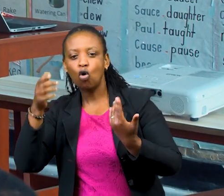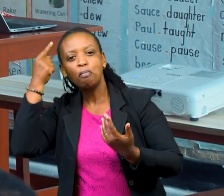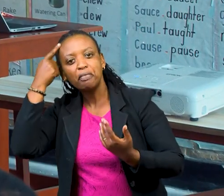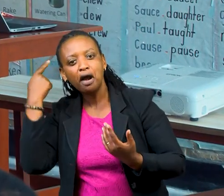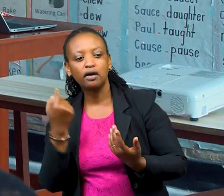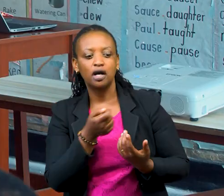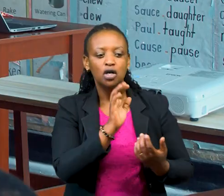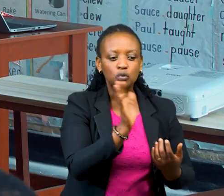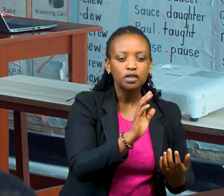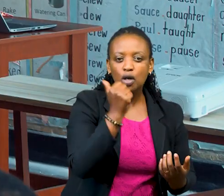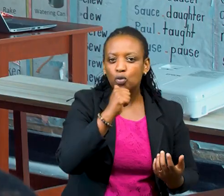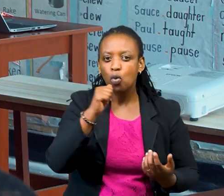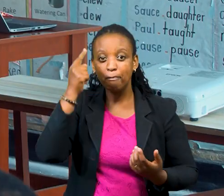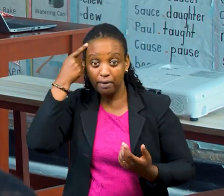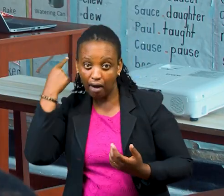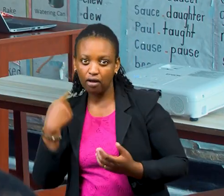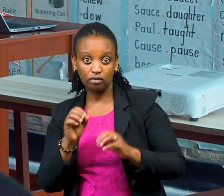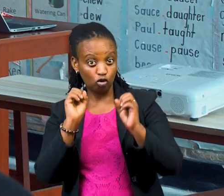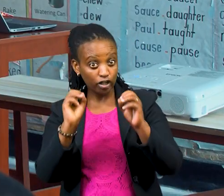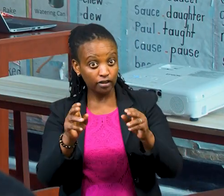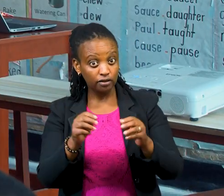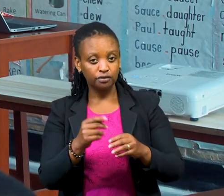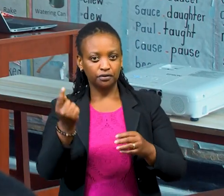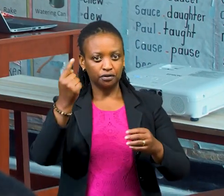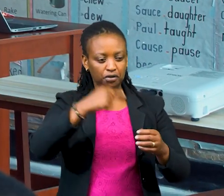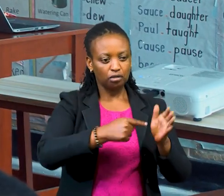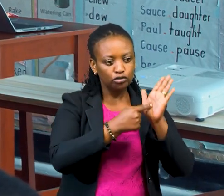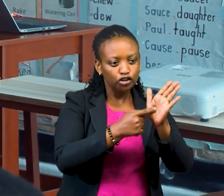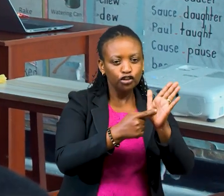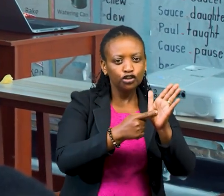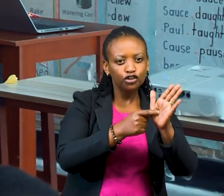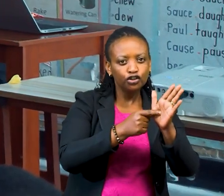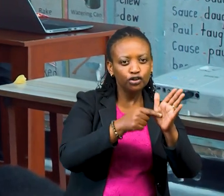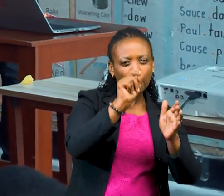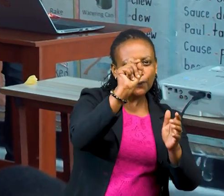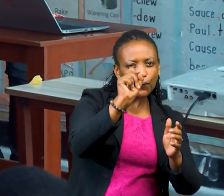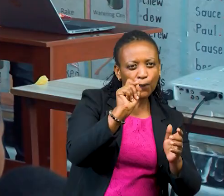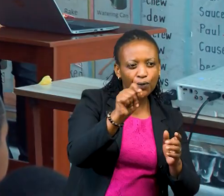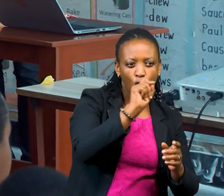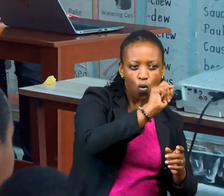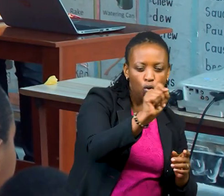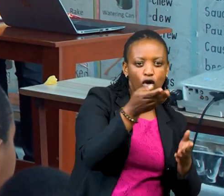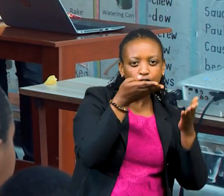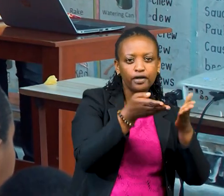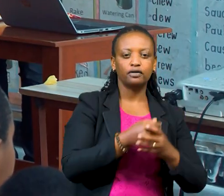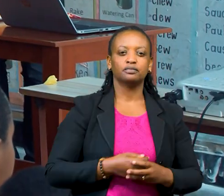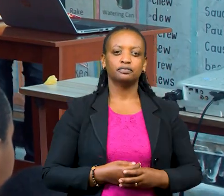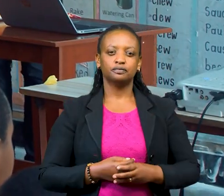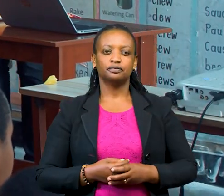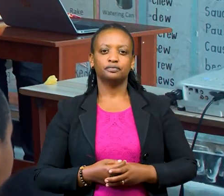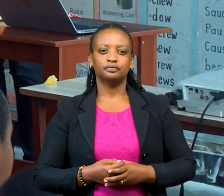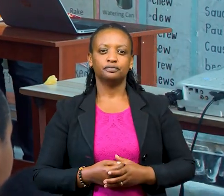black. Green, blue, black. Okay? Yes. Come and present the ratio here. You count them and then present a